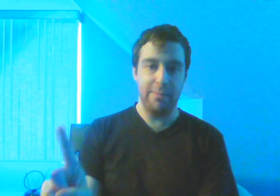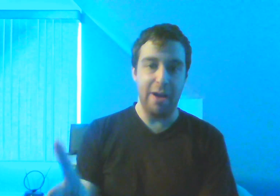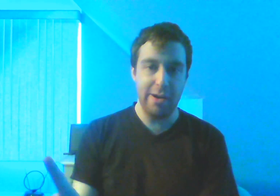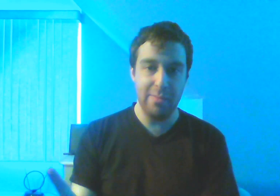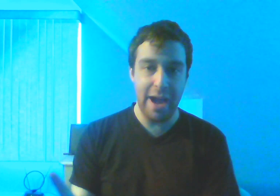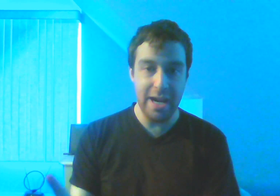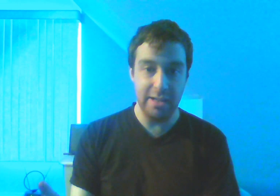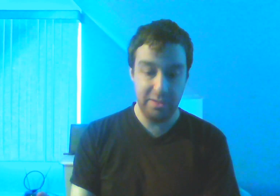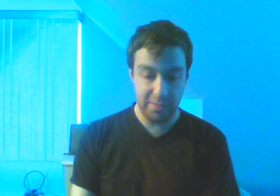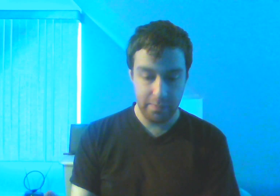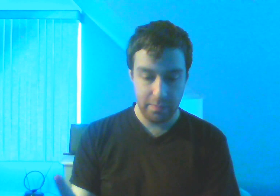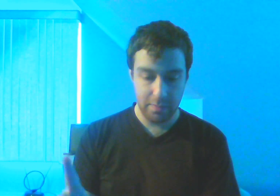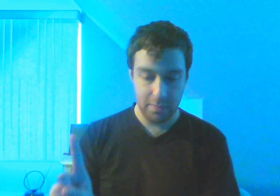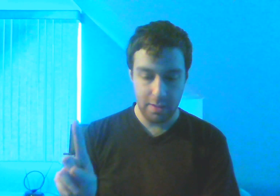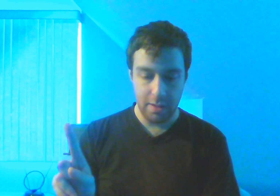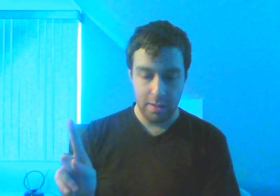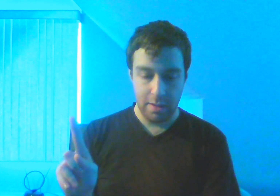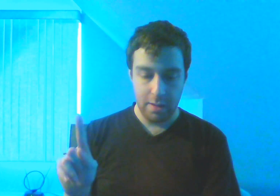I said, bottom line is,